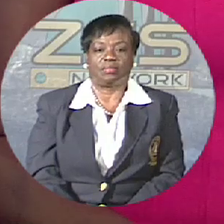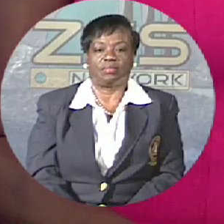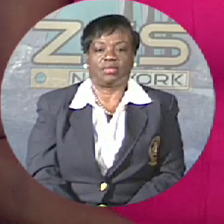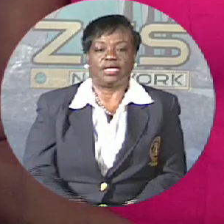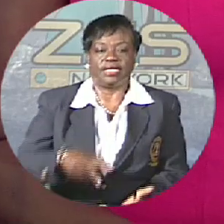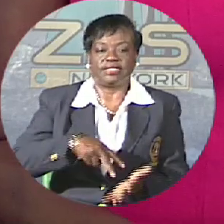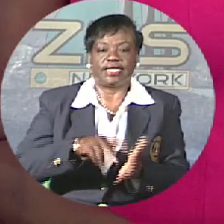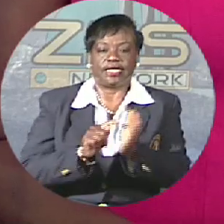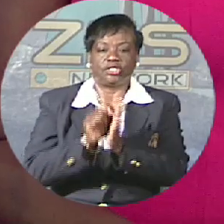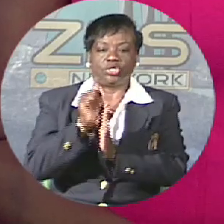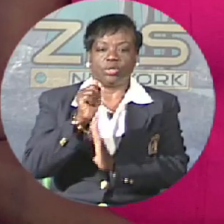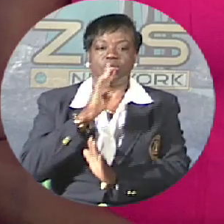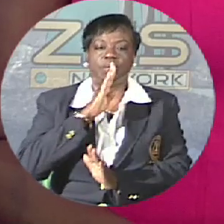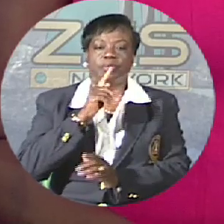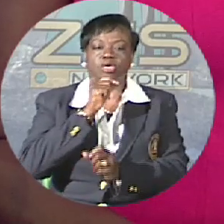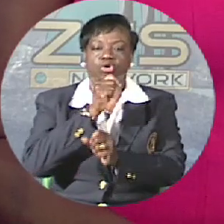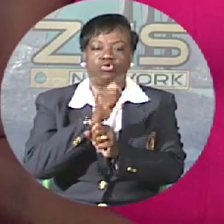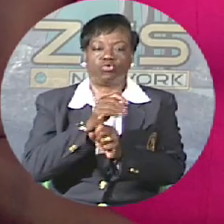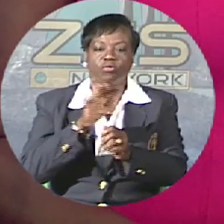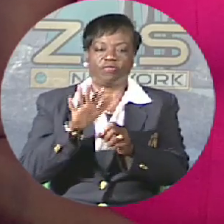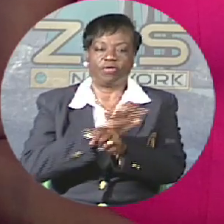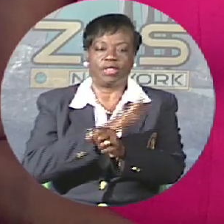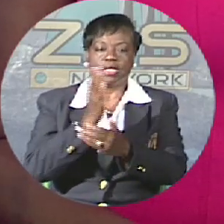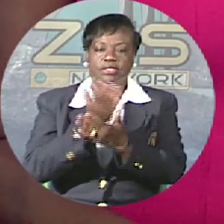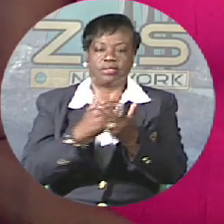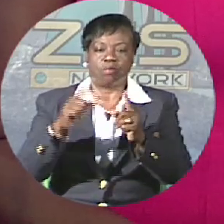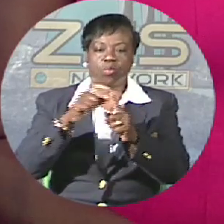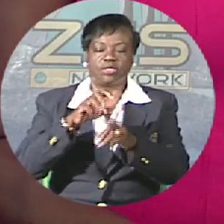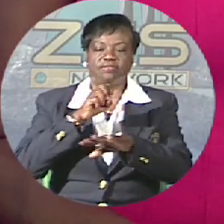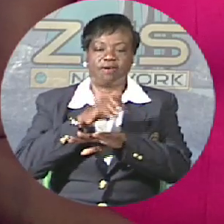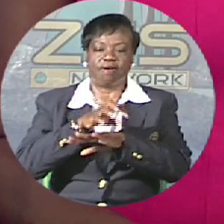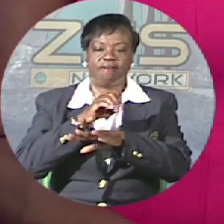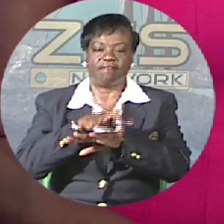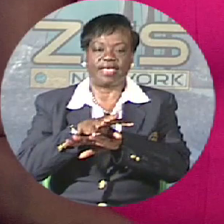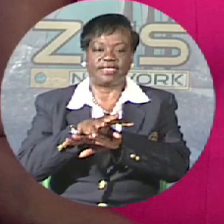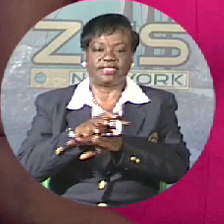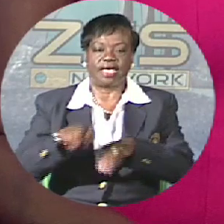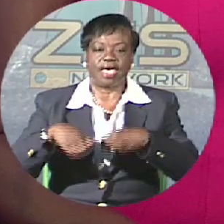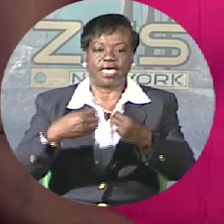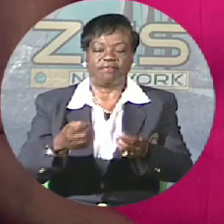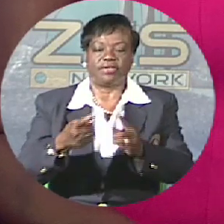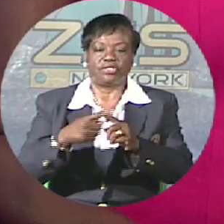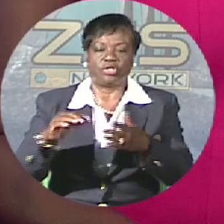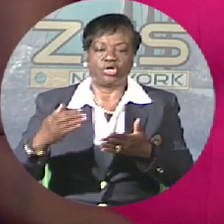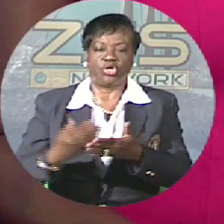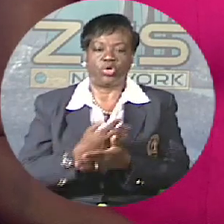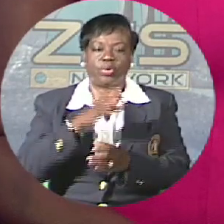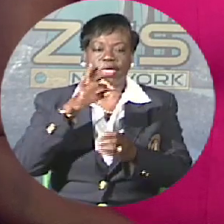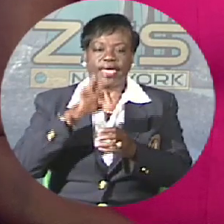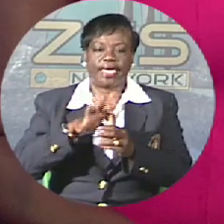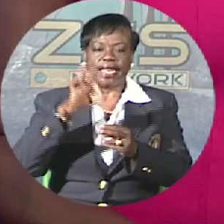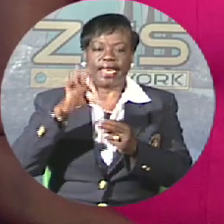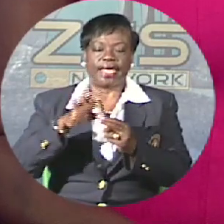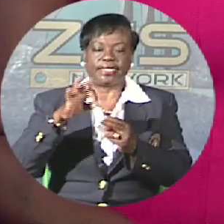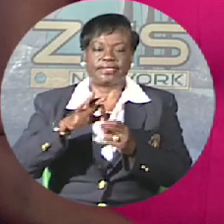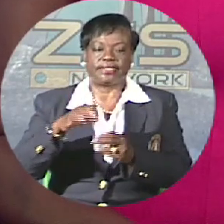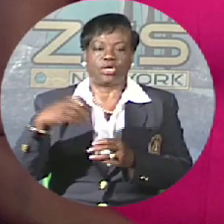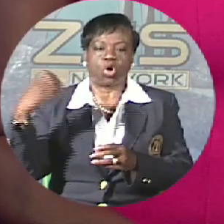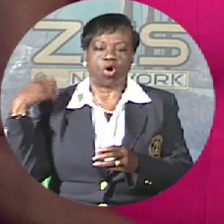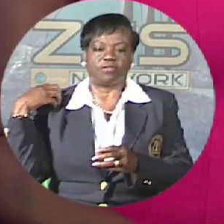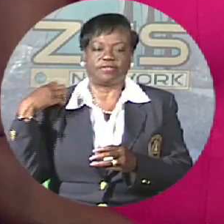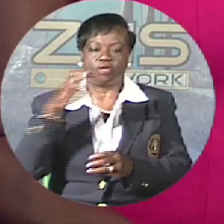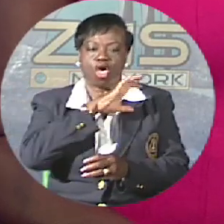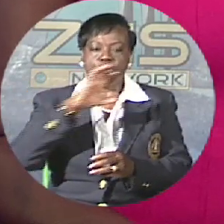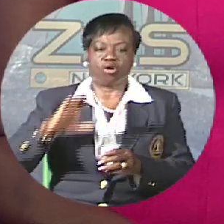Stand tall and be truthful were just some words of advice offered to the newly elected officers of the Bahamas Christian Council. The new leaders of the national